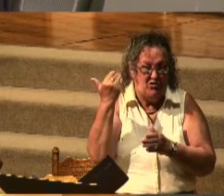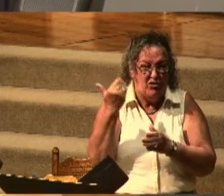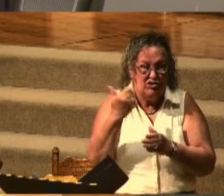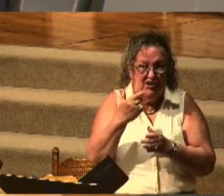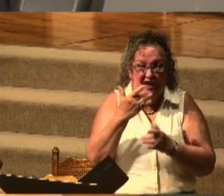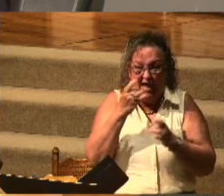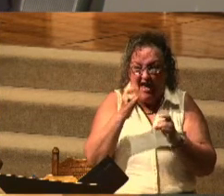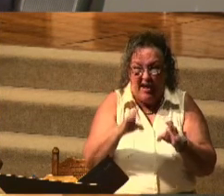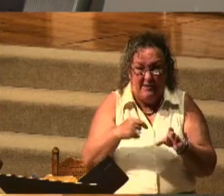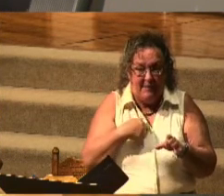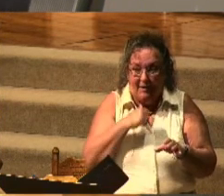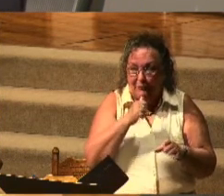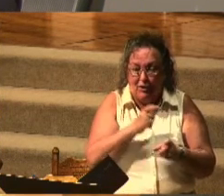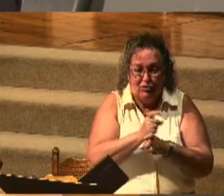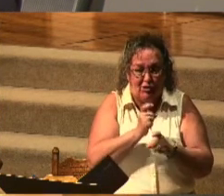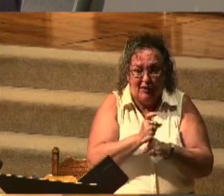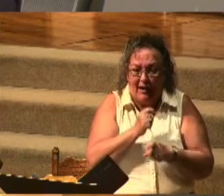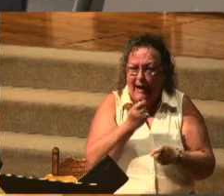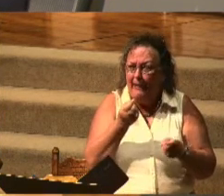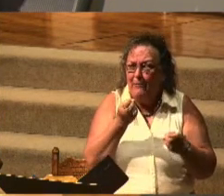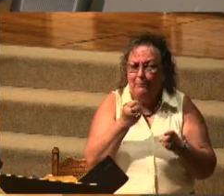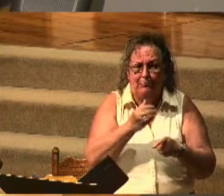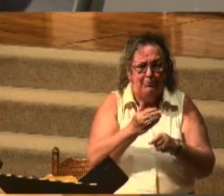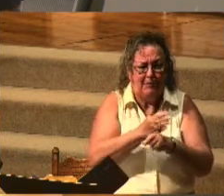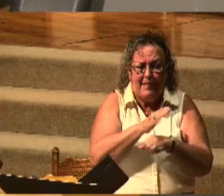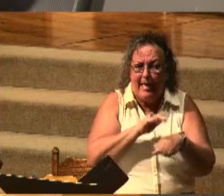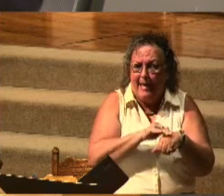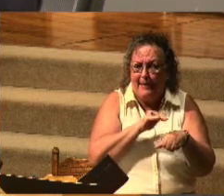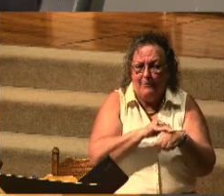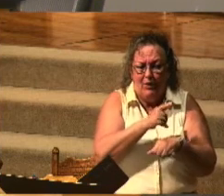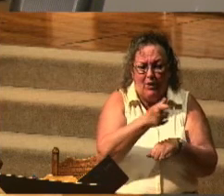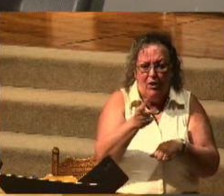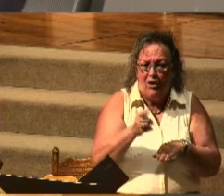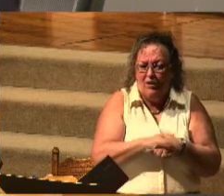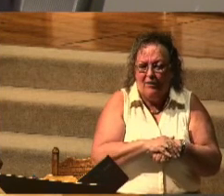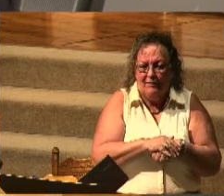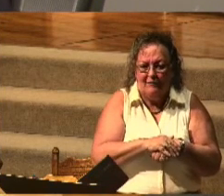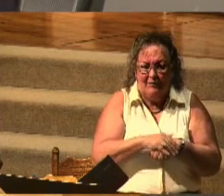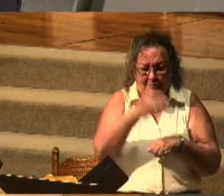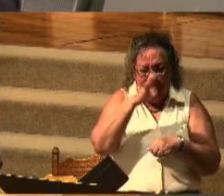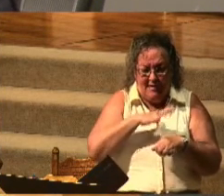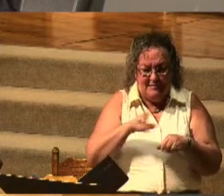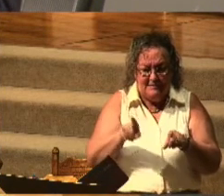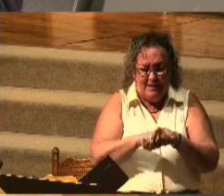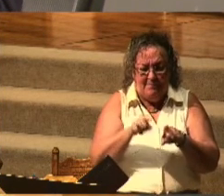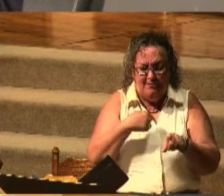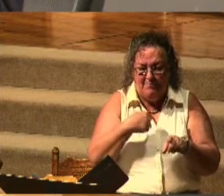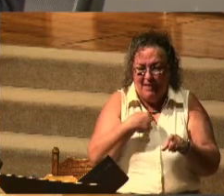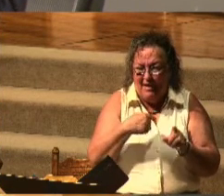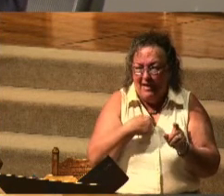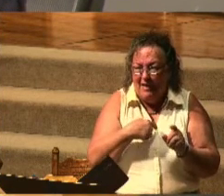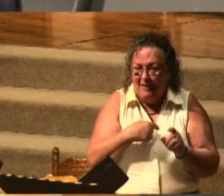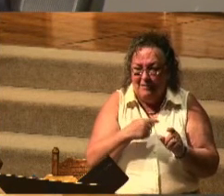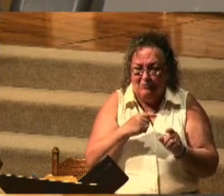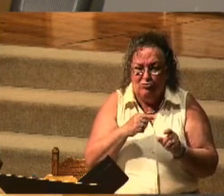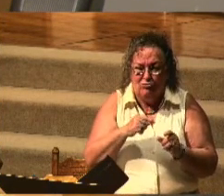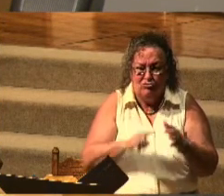I ain't joking. And I don't blame her. If a guy like me had showed up at my daughter's house, I might have killed him on the spot.